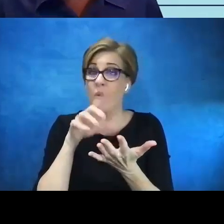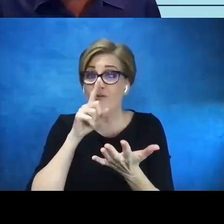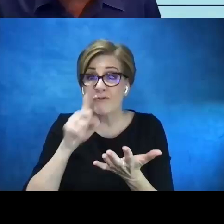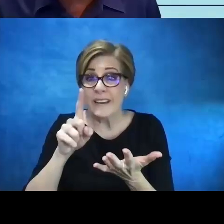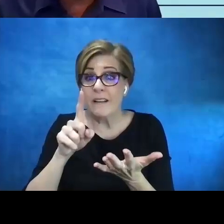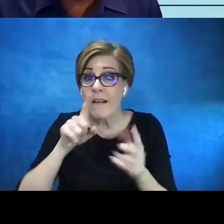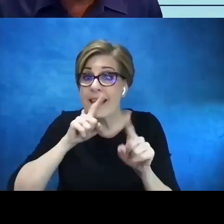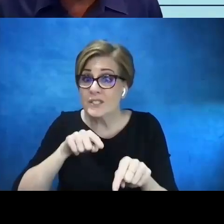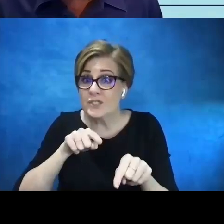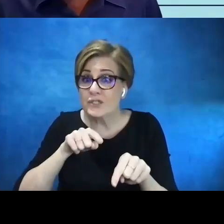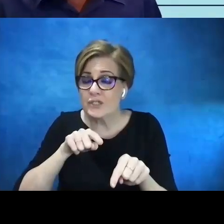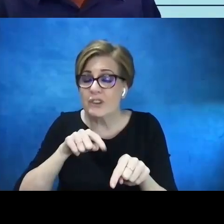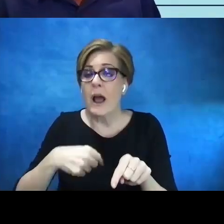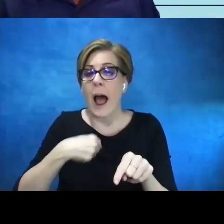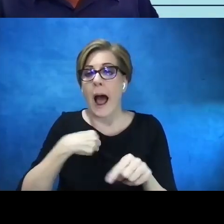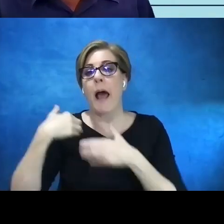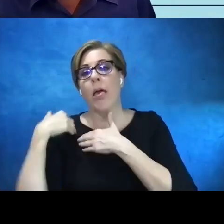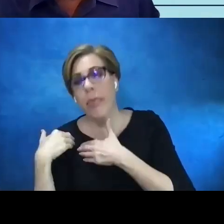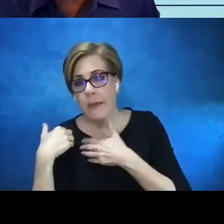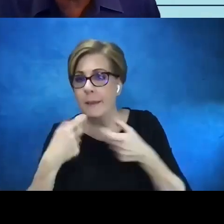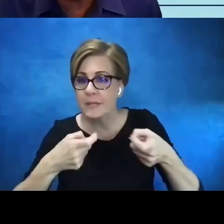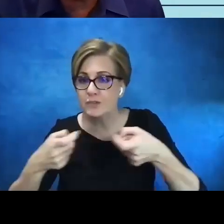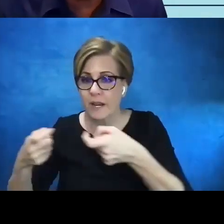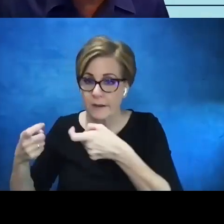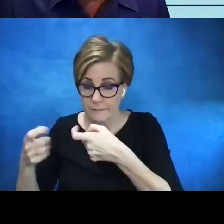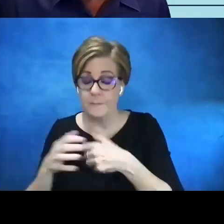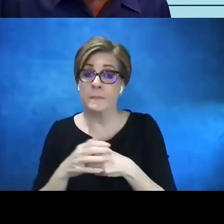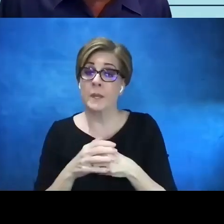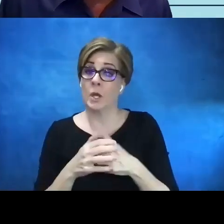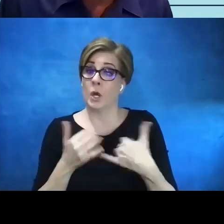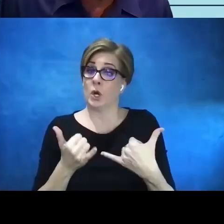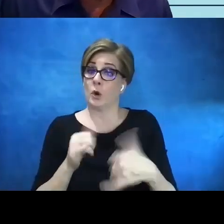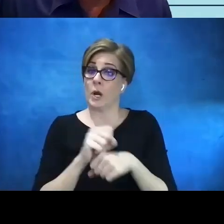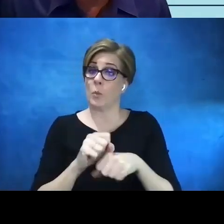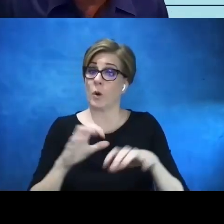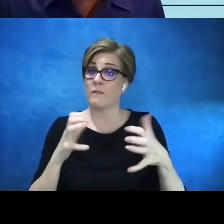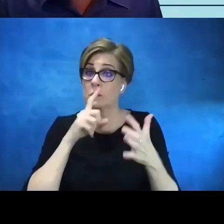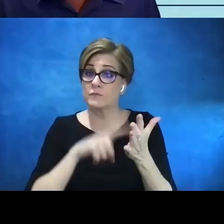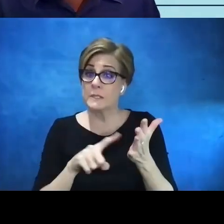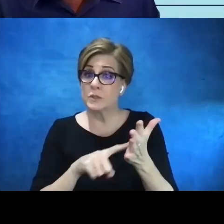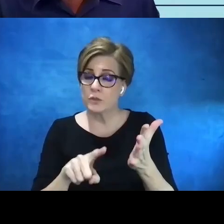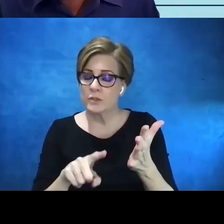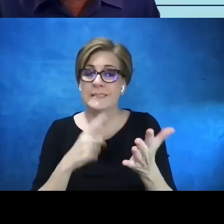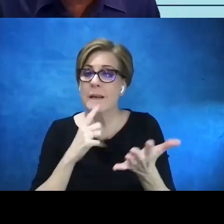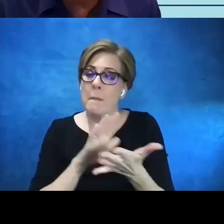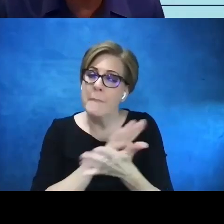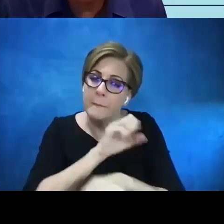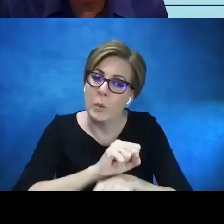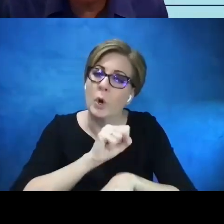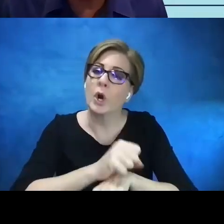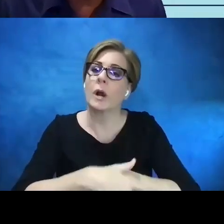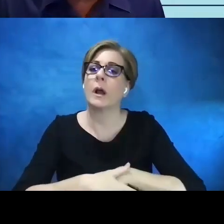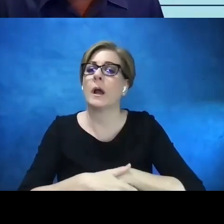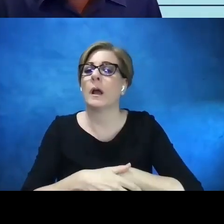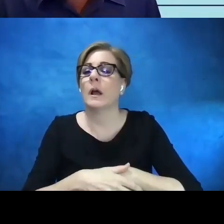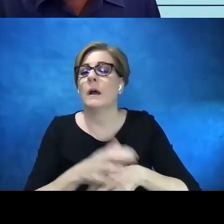administrative burden. Because according to recent workforce studies, what they have shown is that paperwork and administrative tasks